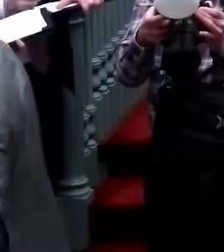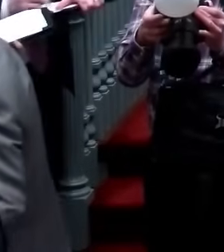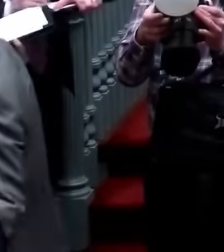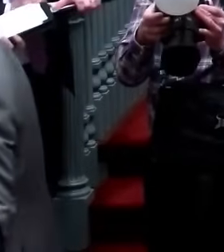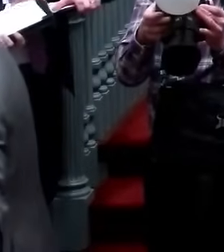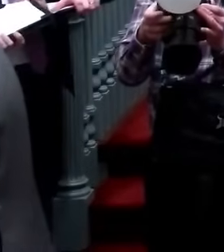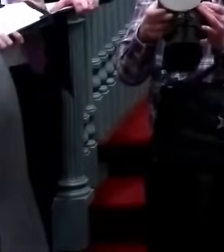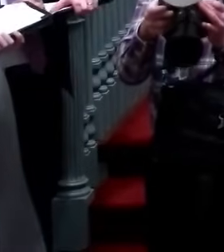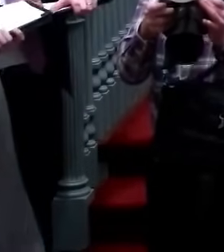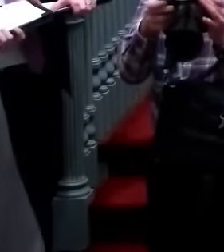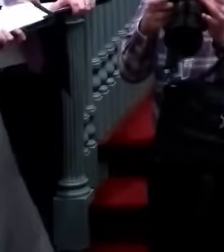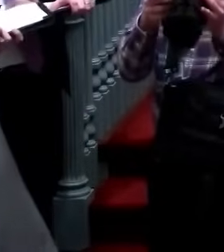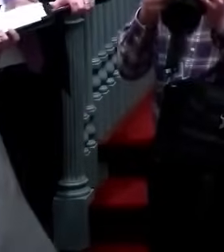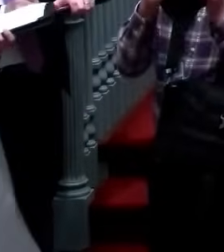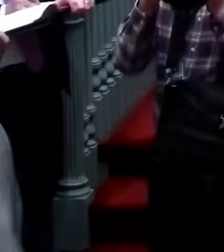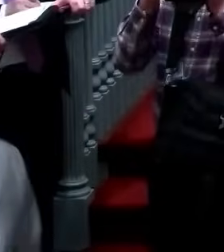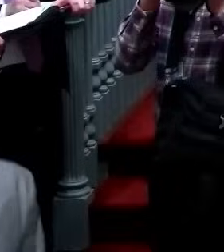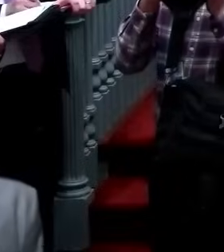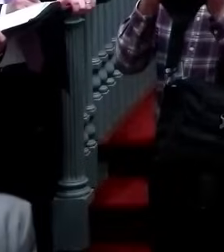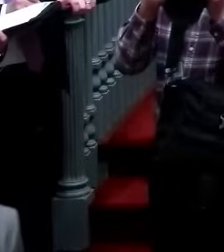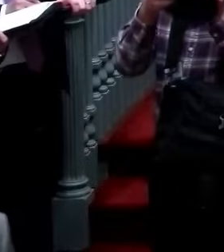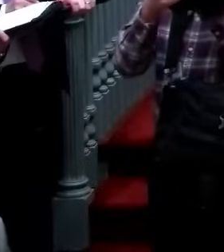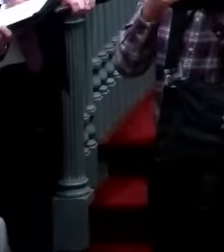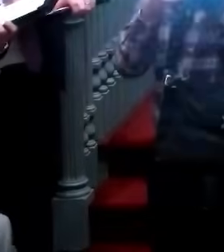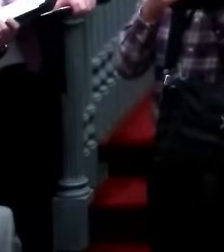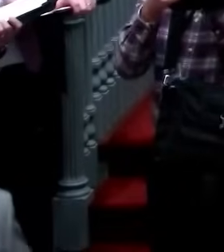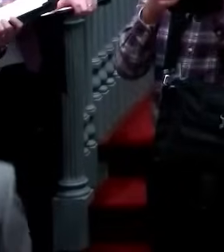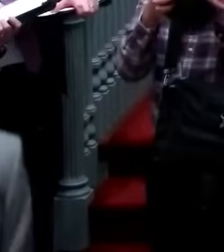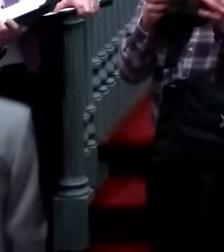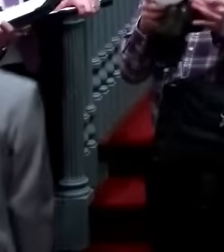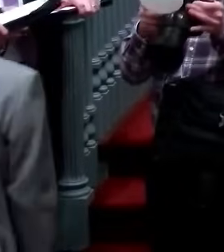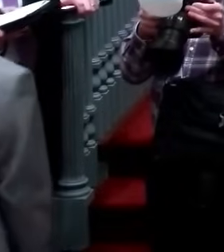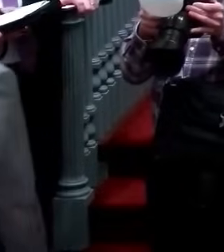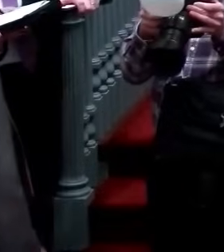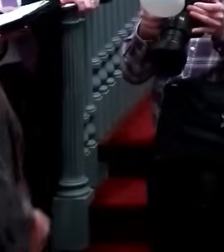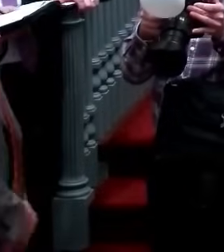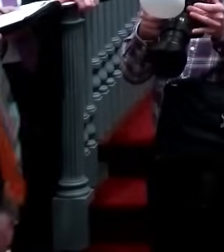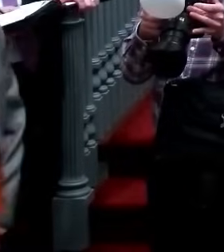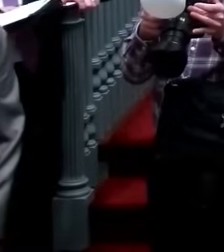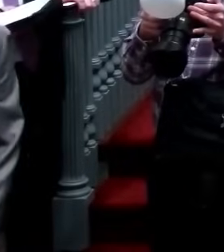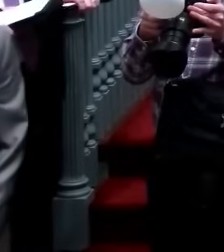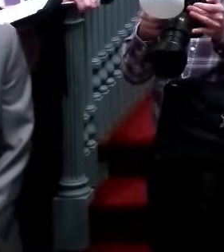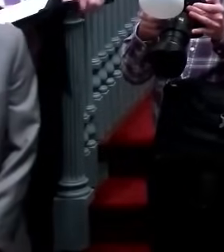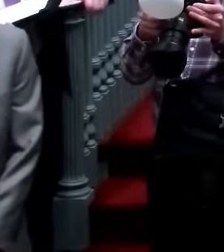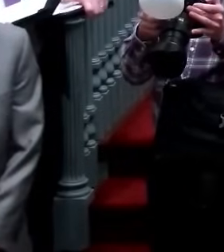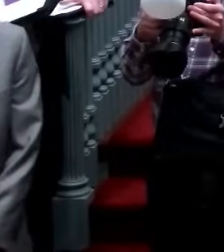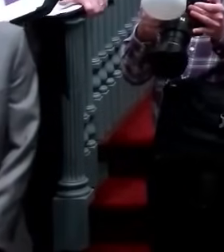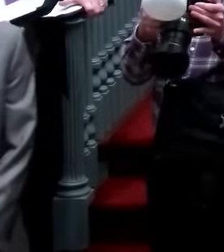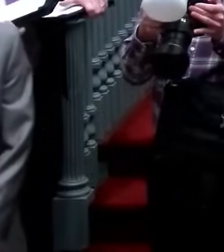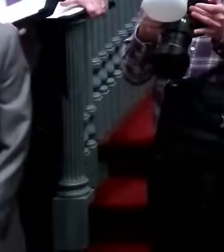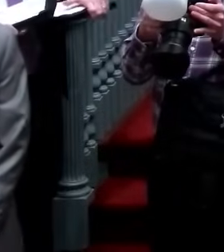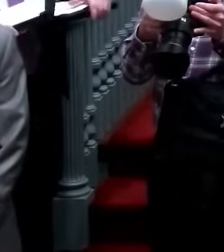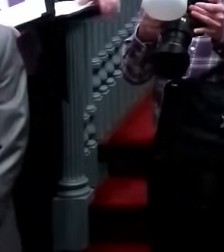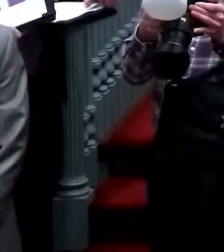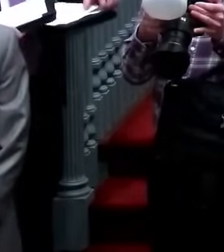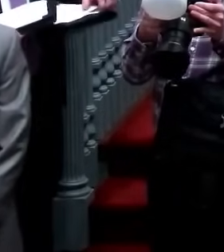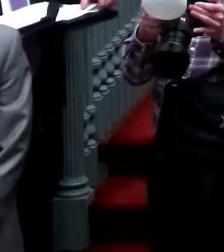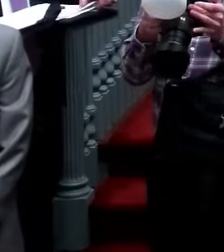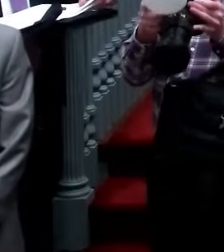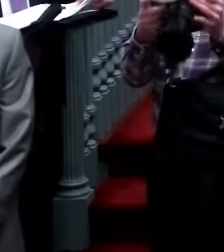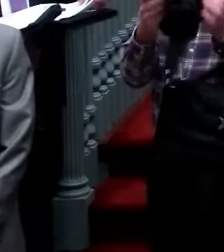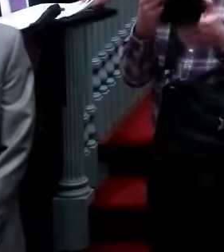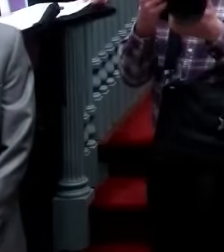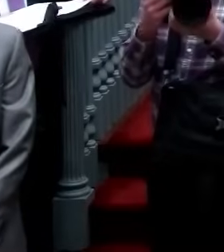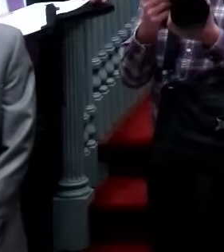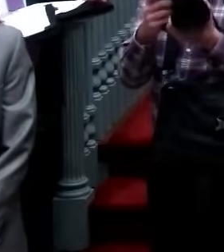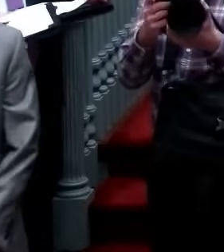Arms, bring in our first guest, please. And you all can stand, or sit for a moment, stand, whatever you prefer. We'll stand in a second. Sergeant